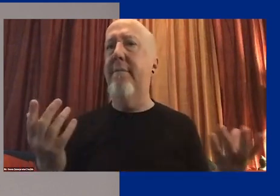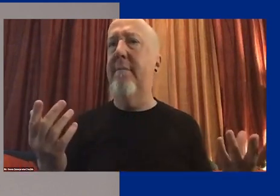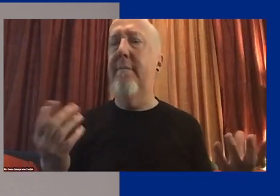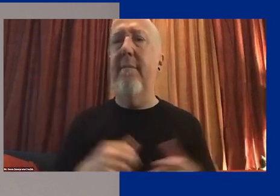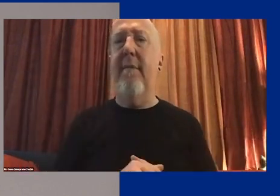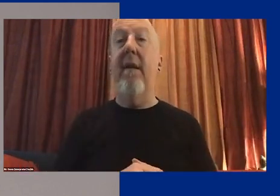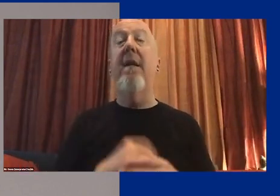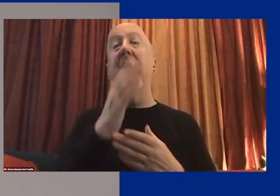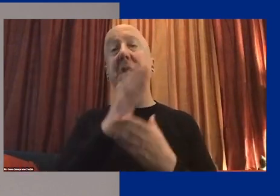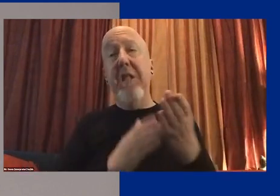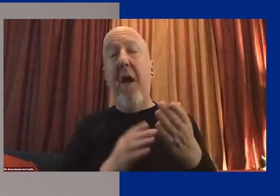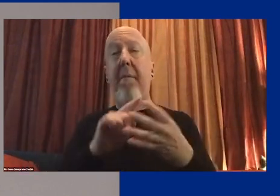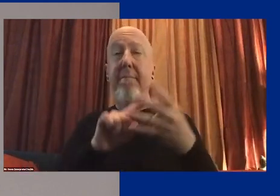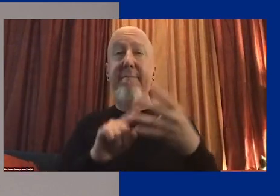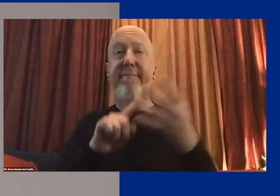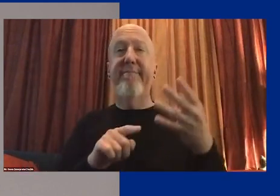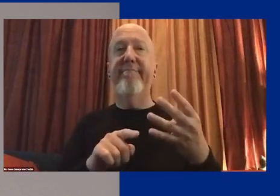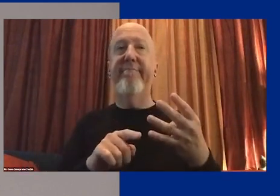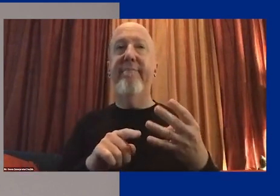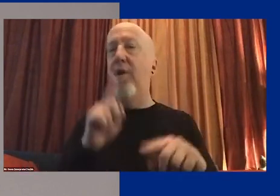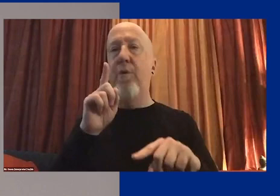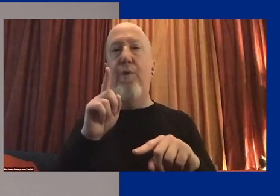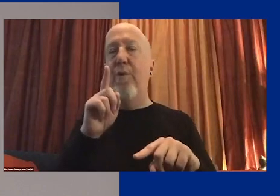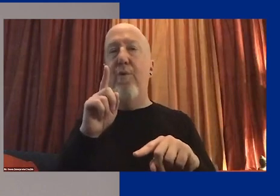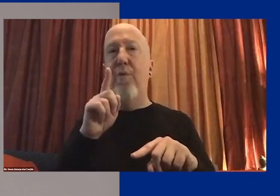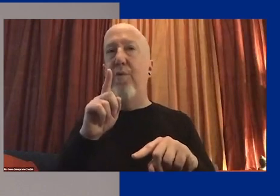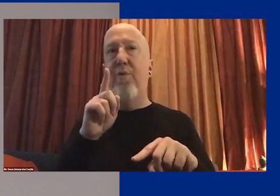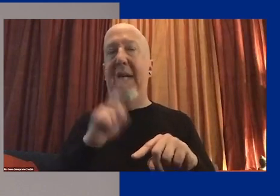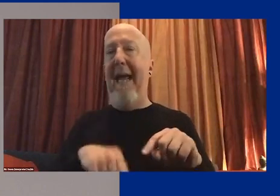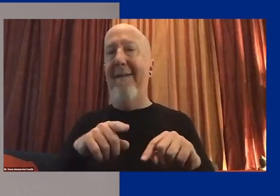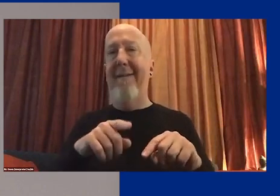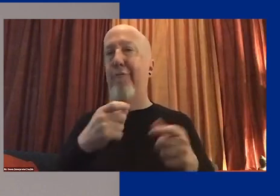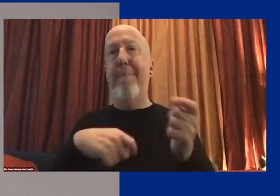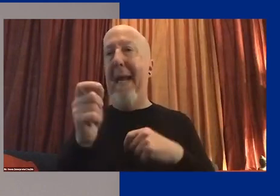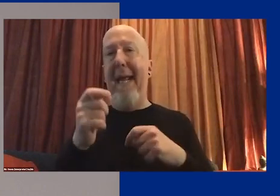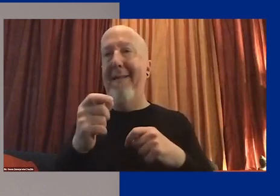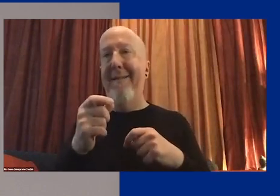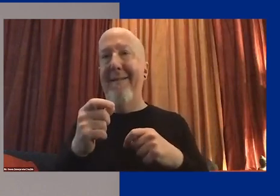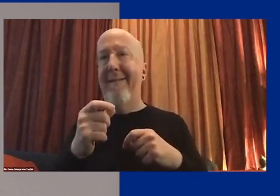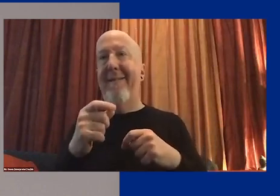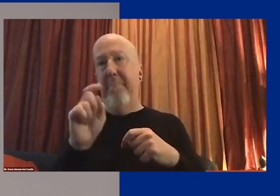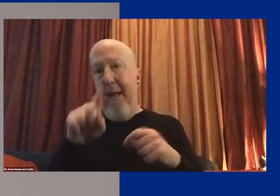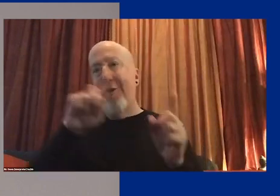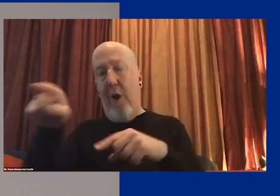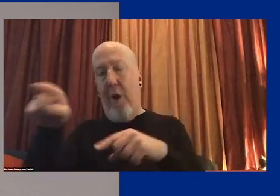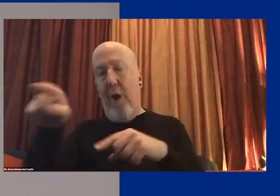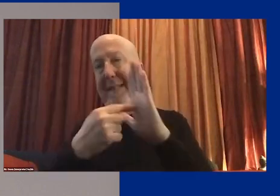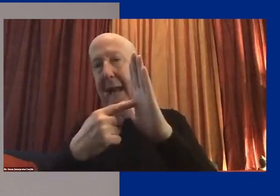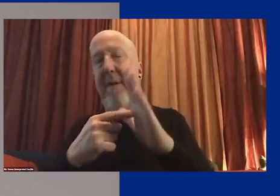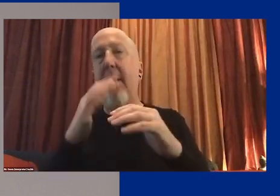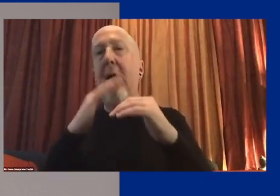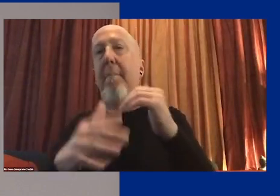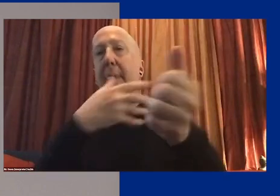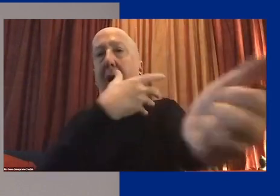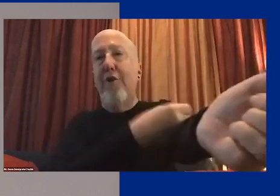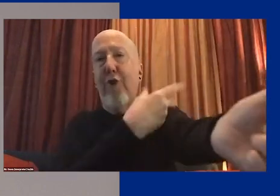There are some things that there is no substitute for an in-person visit for, like a blood draw. So if you have to visit, for example,